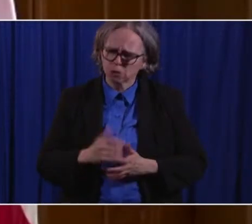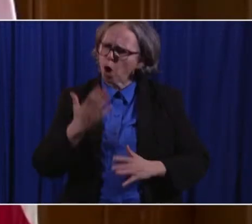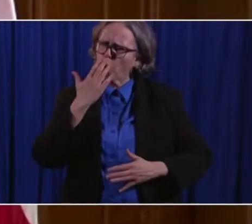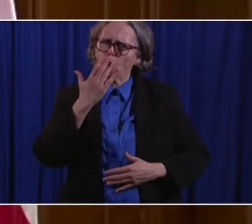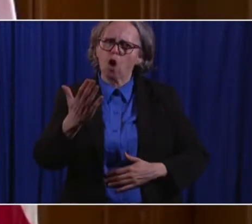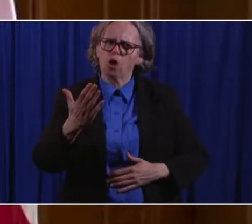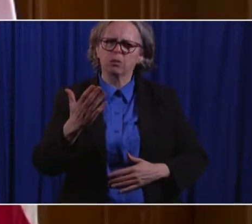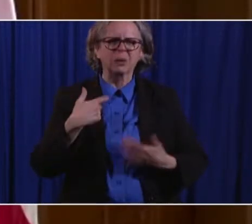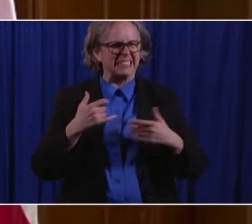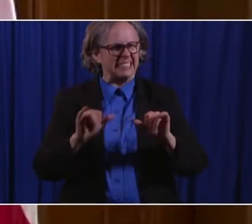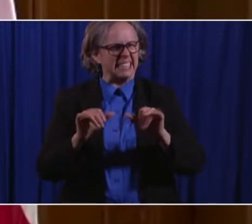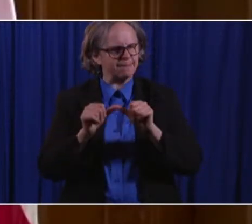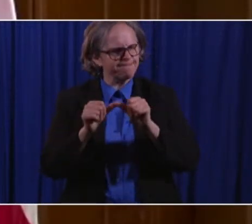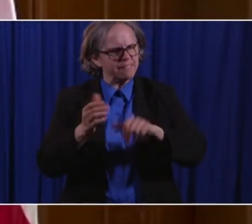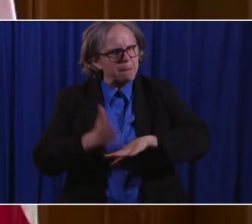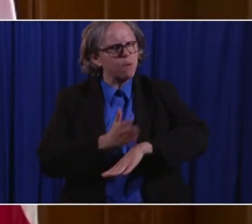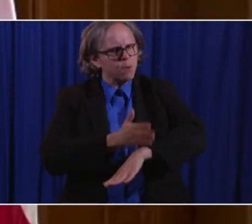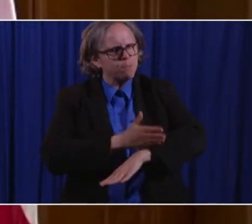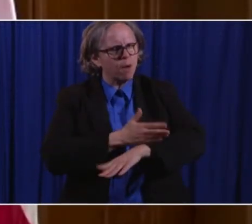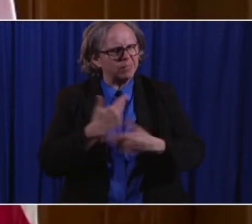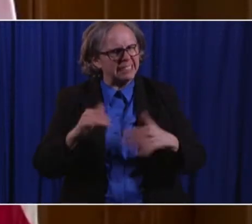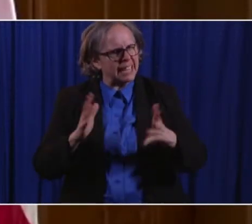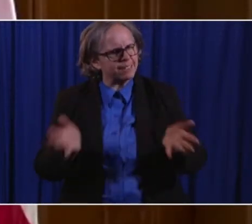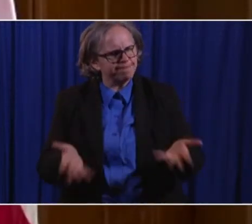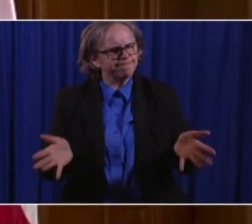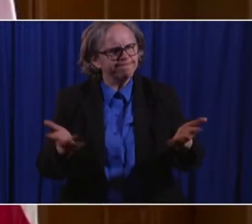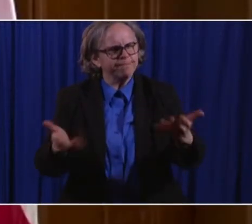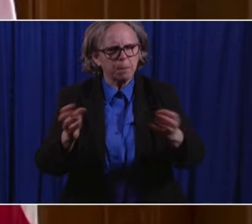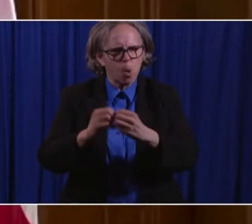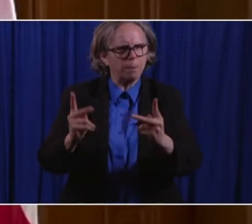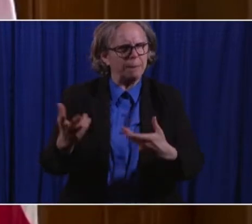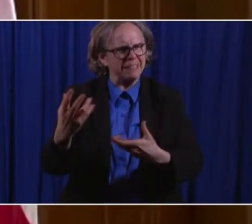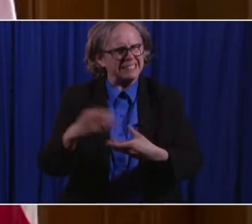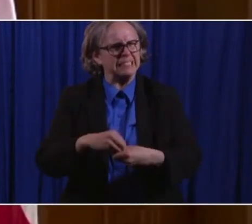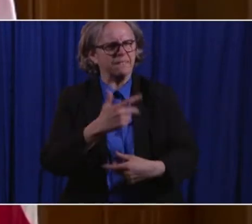after the other ones and make that available.